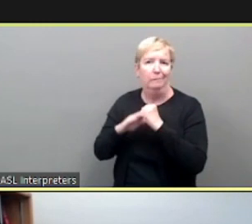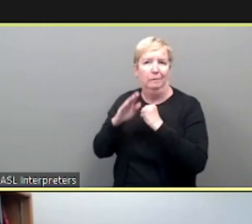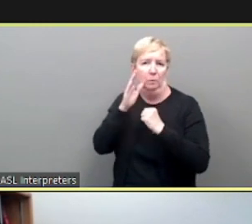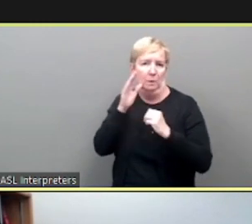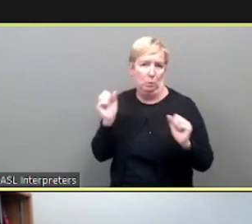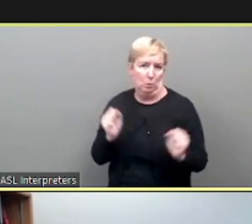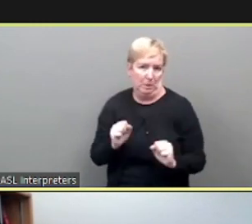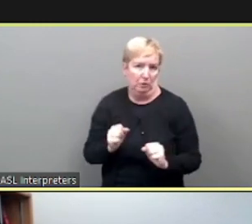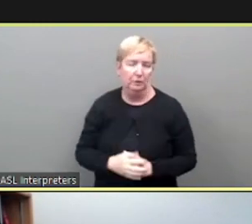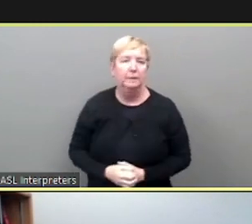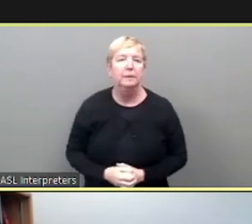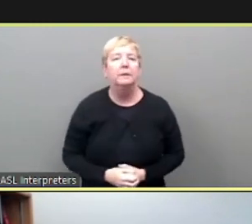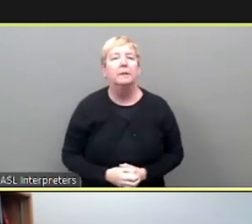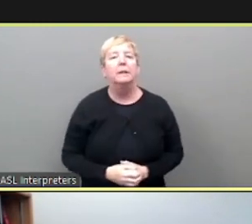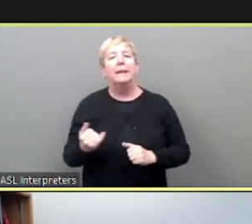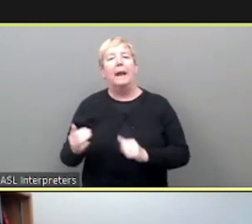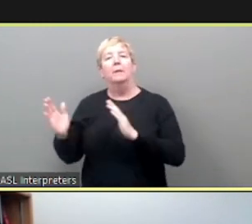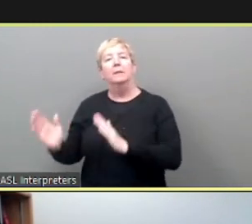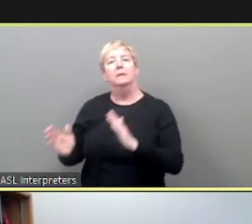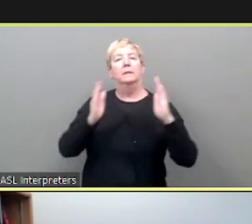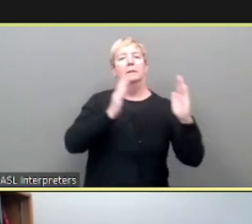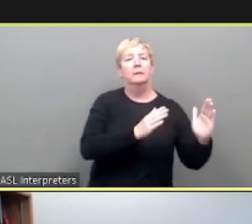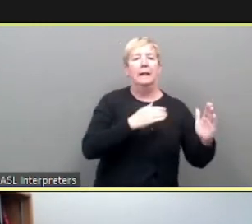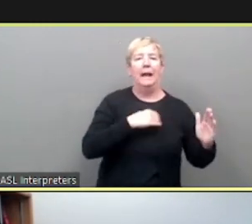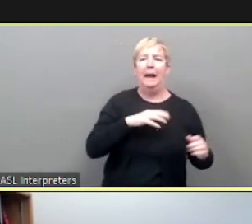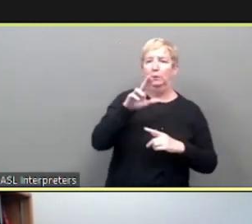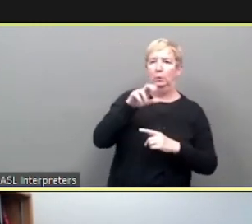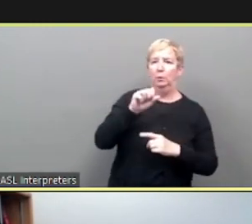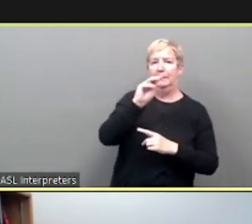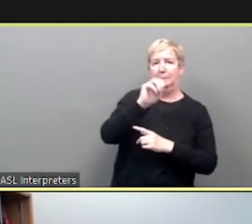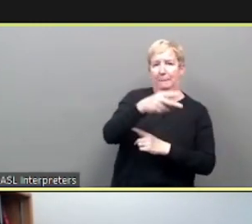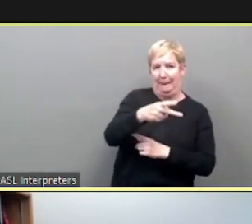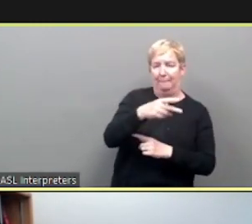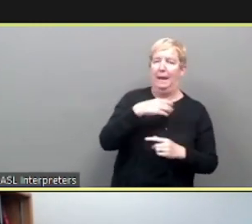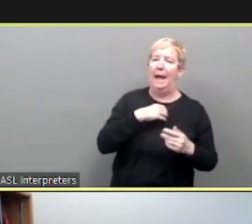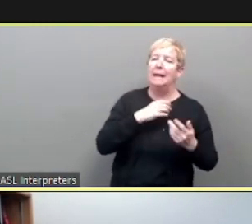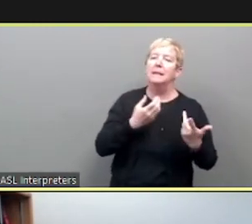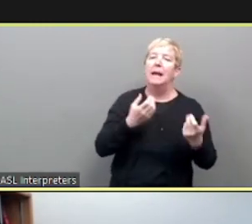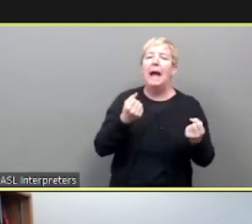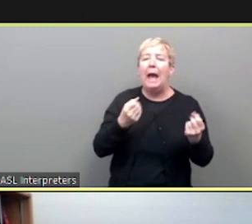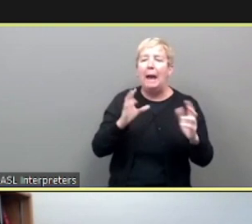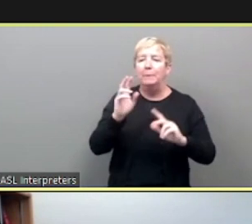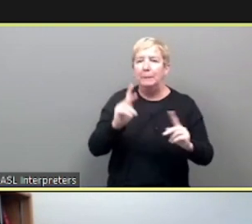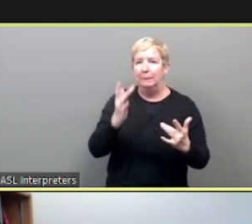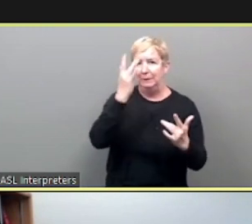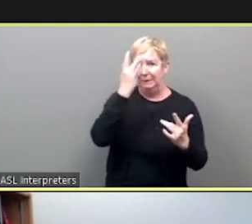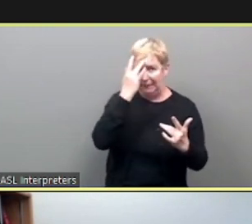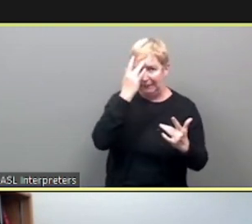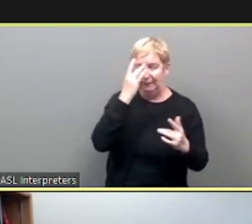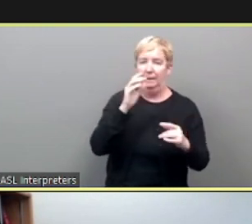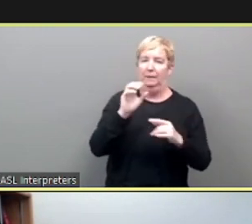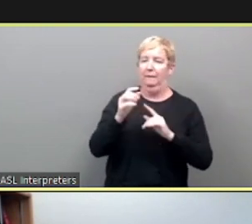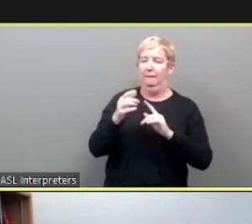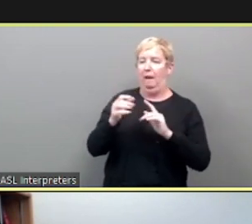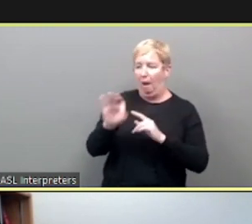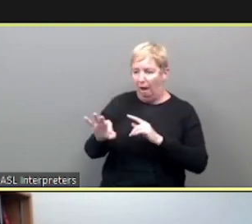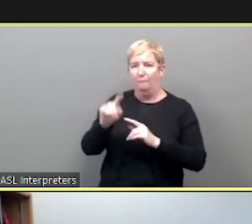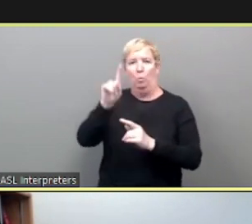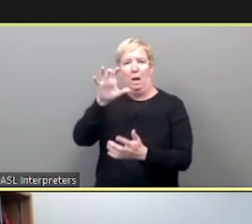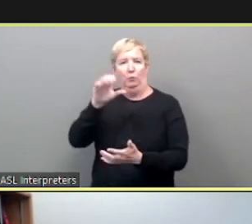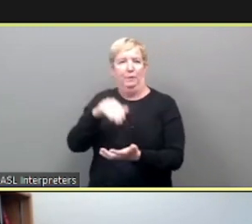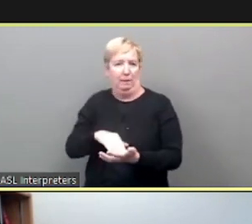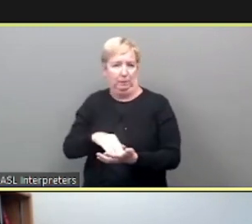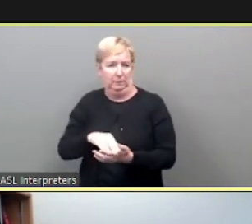is showing case rates, or the number of cases per 100,000 people. The darker color